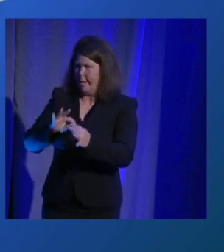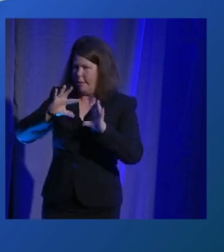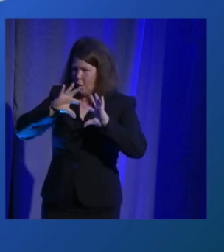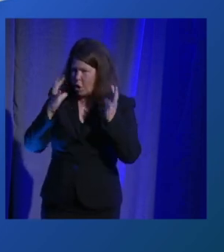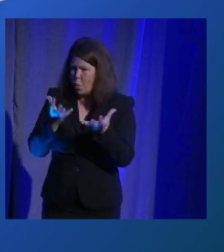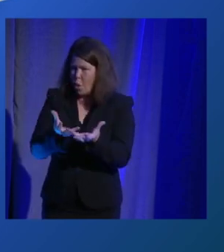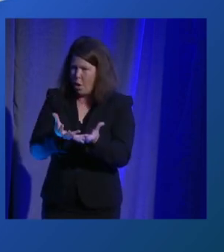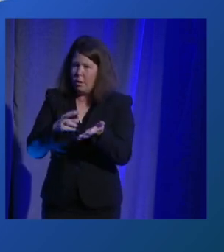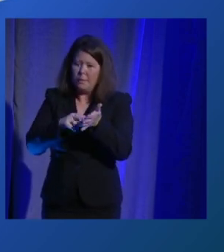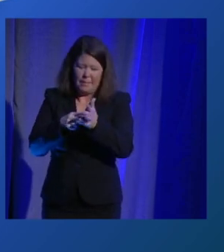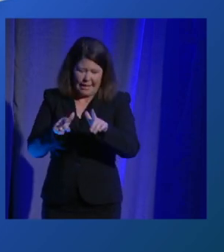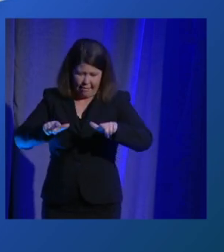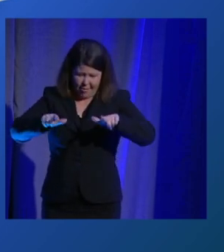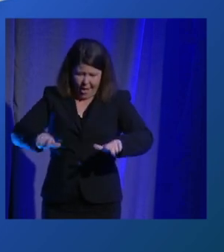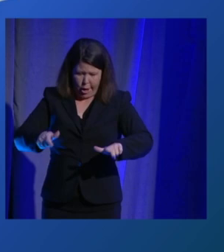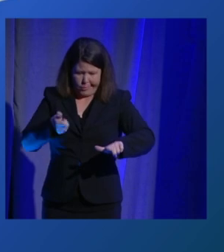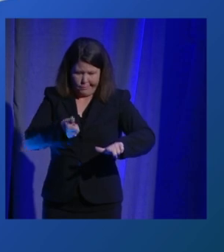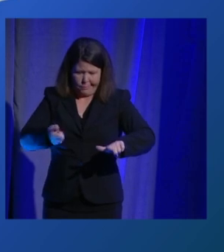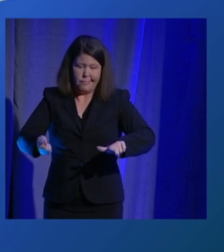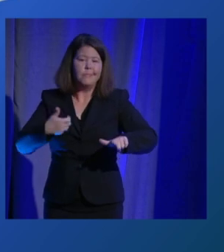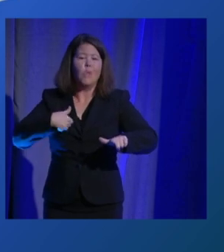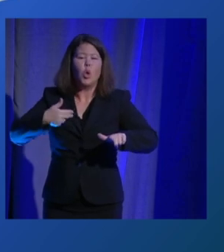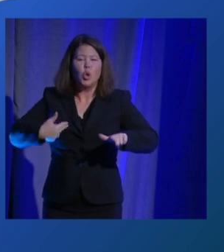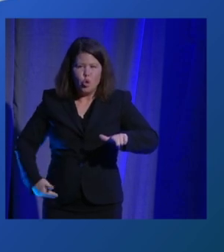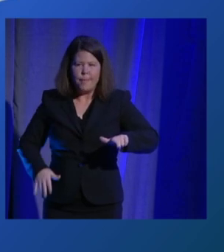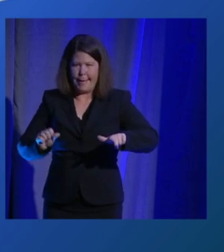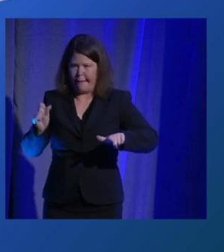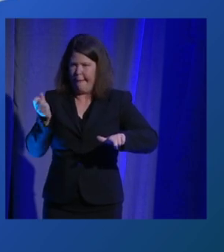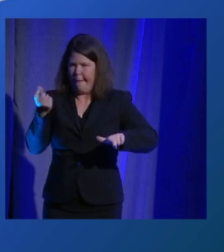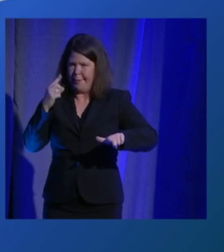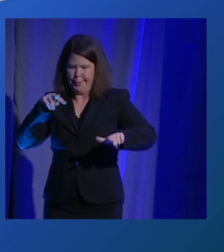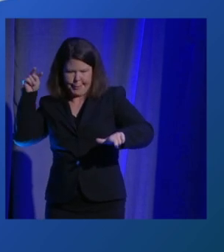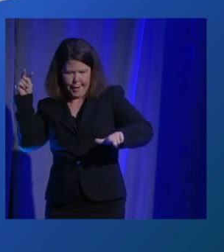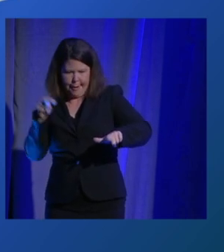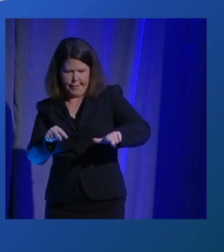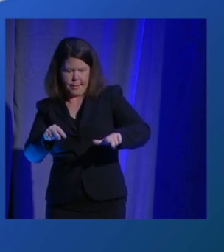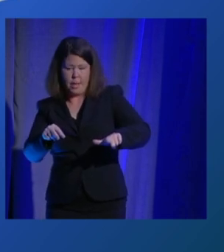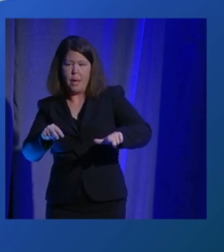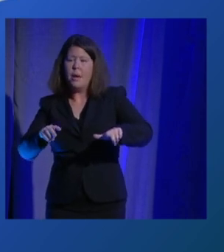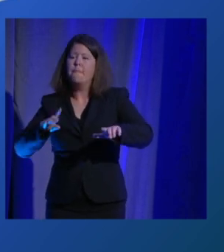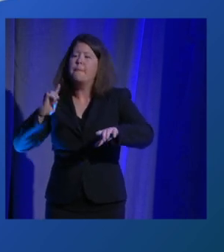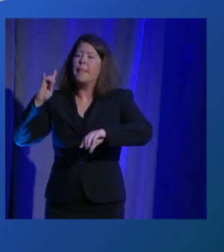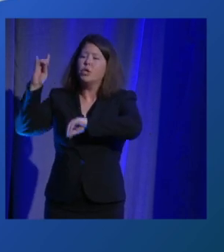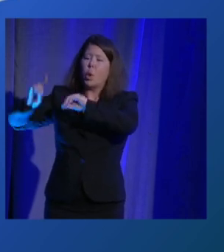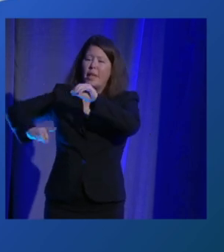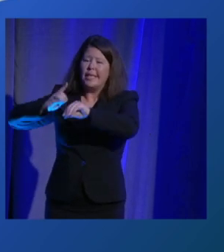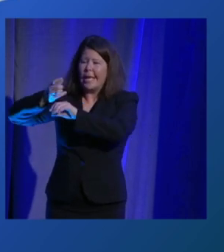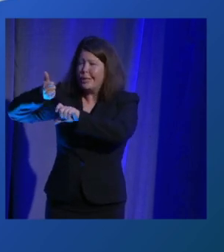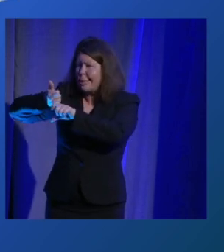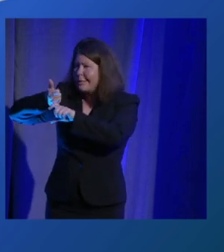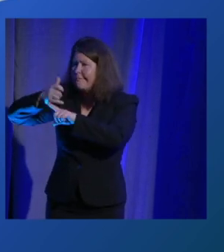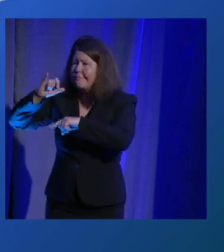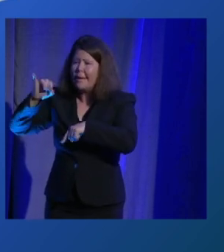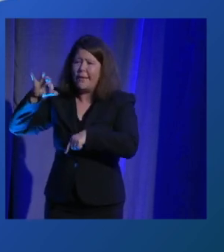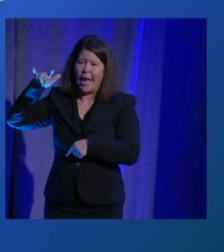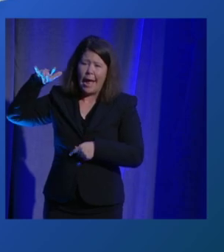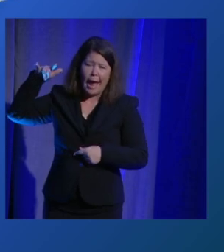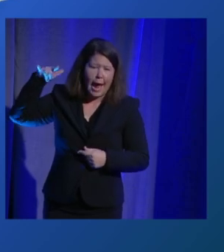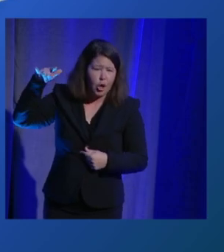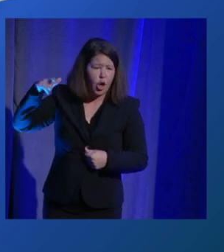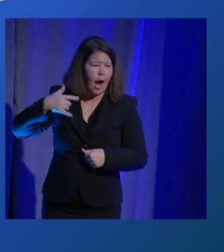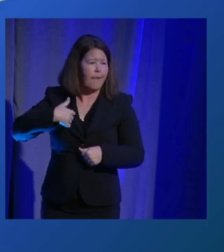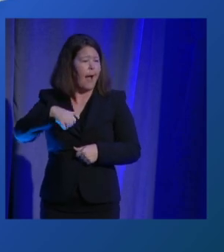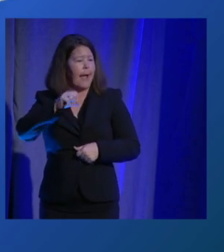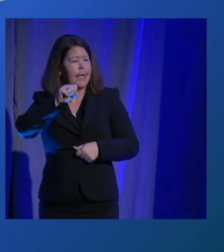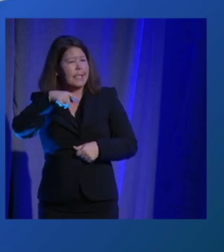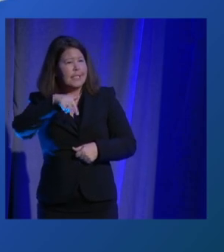the sensors who are picking up energy from either an aircraft atter space or from your phone right